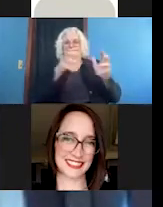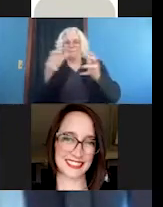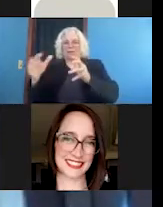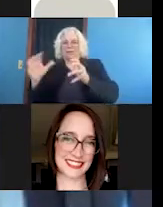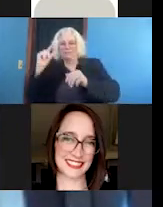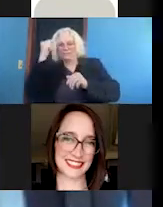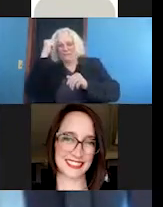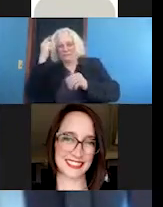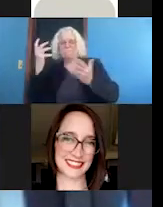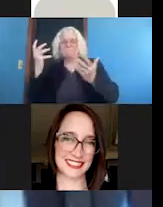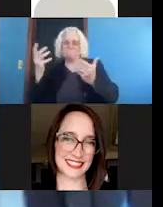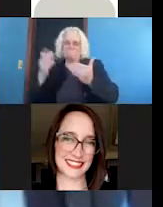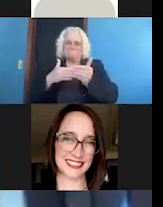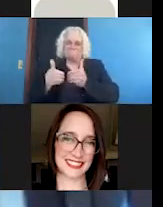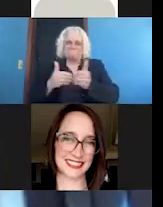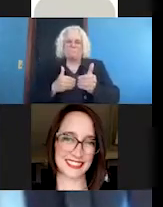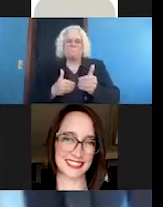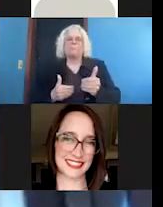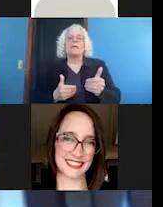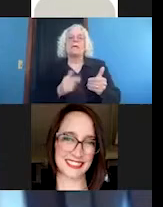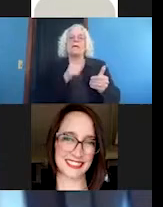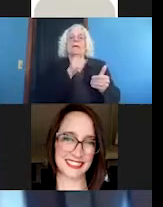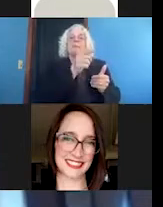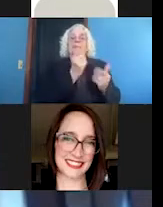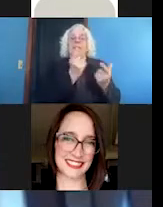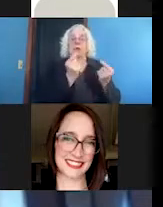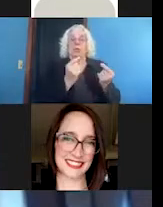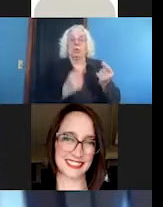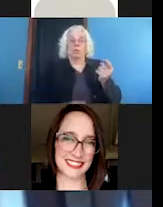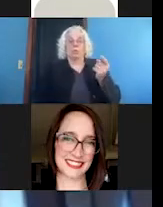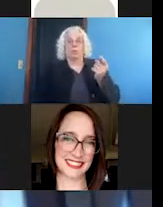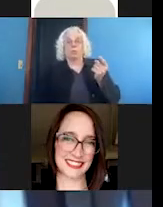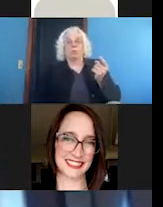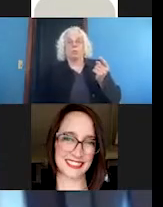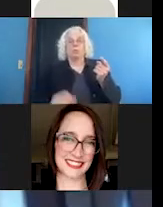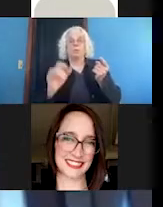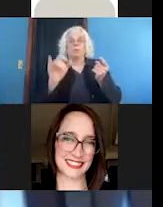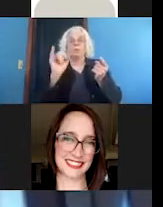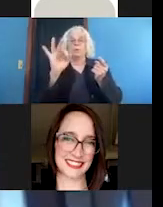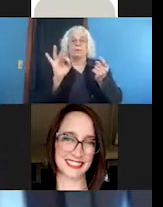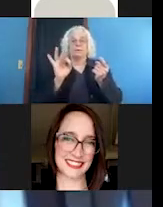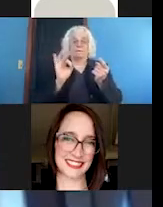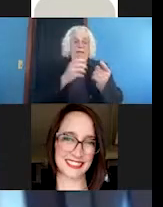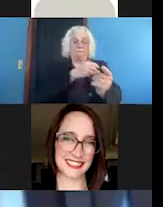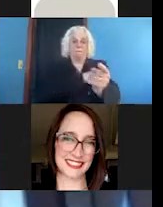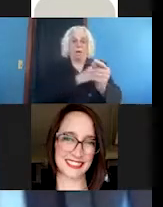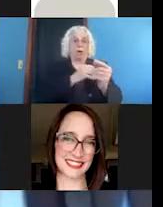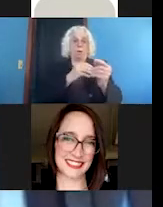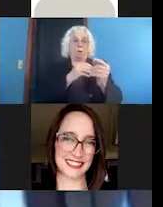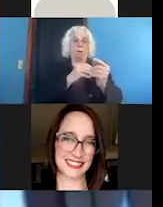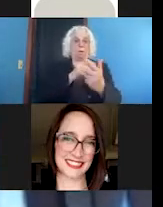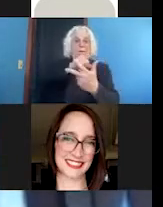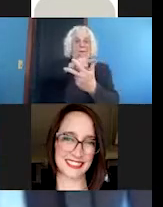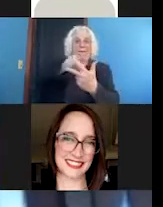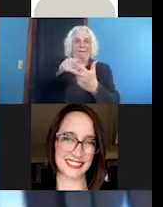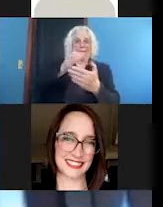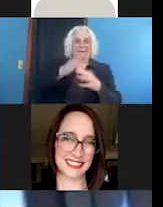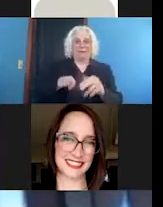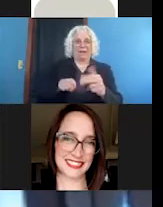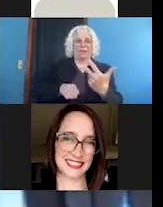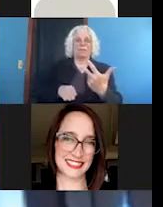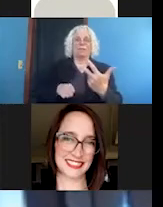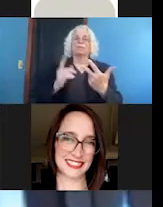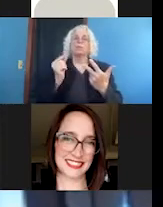And so what we do is when we have this division of powers, we decided to divide up the